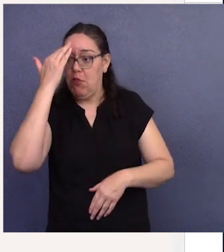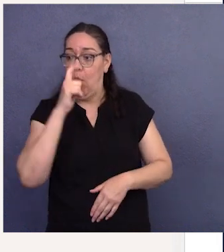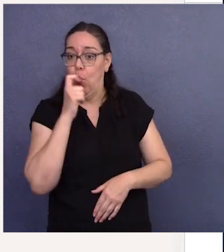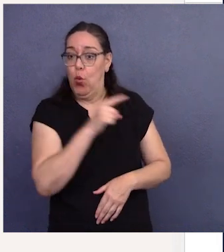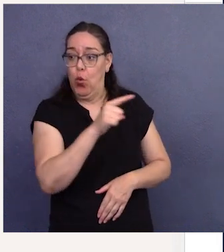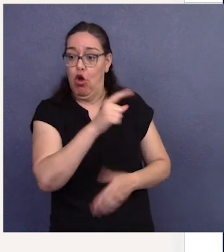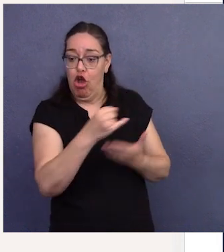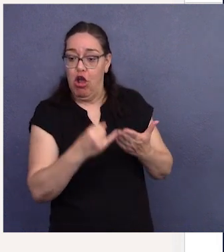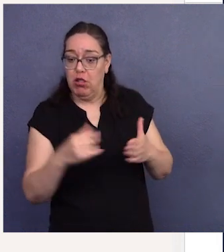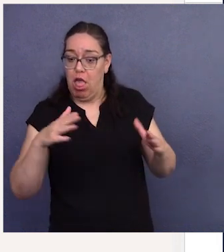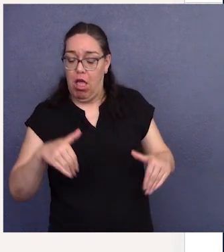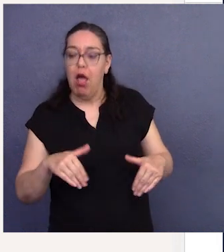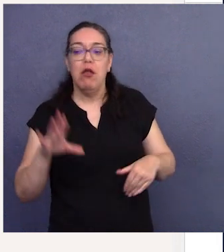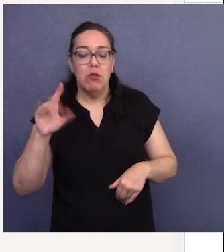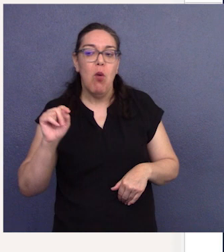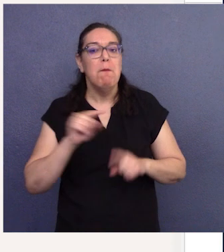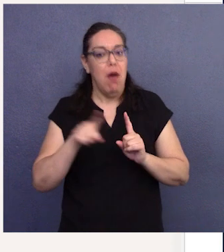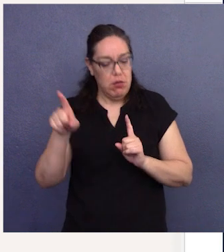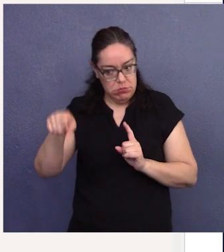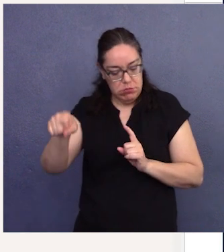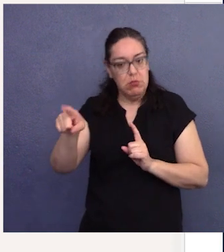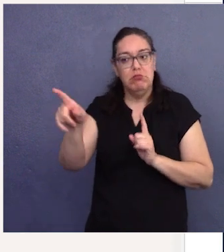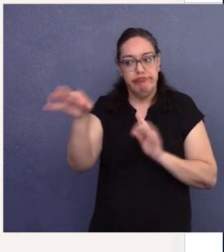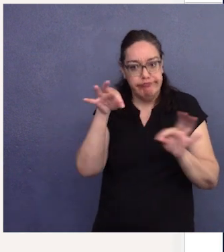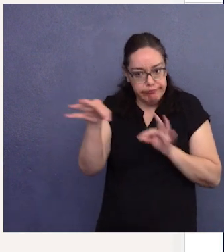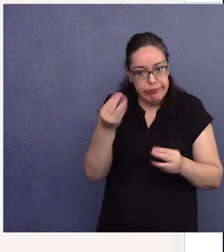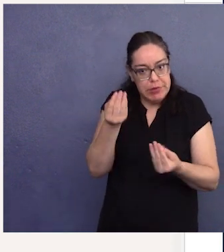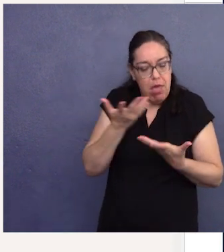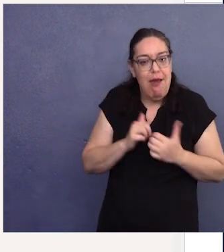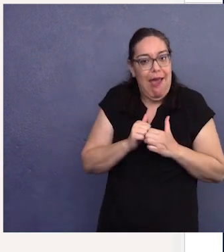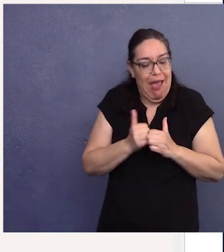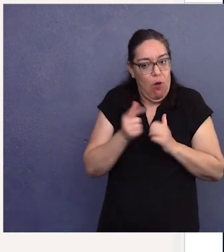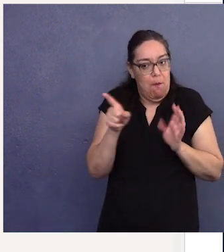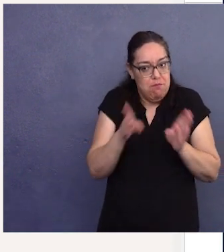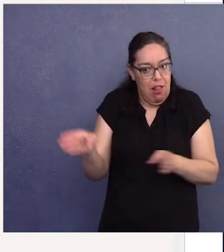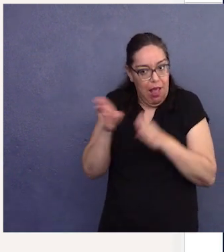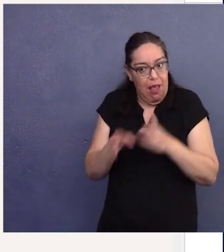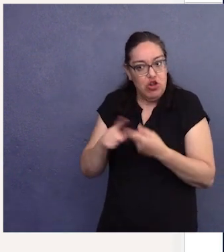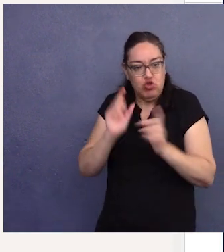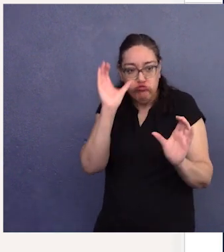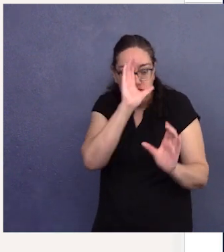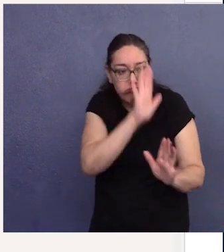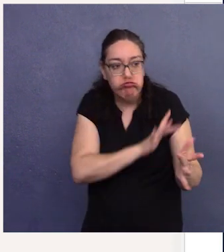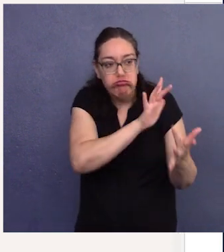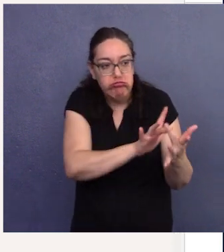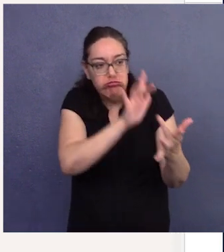application, but you do need to tell us how you plan to reach out